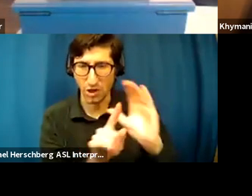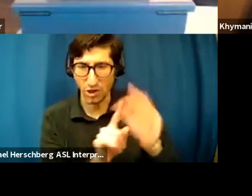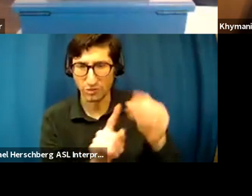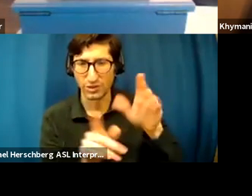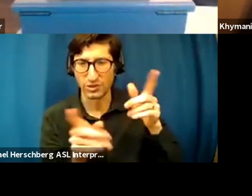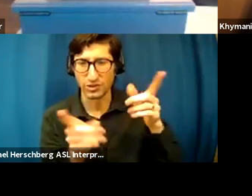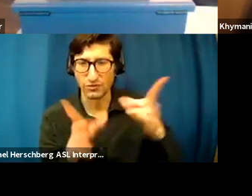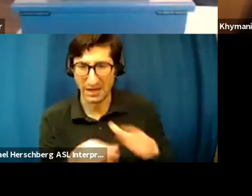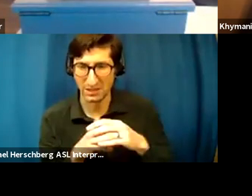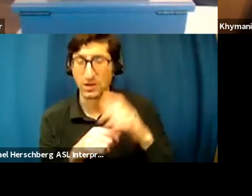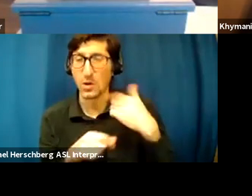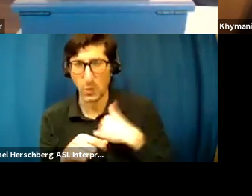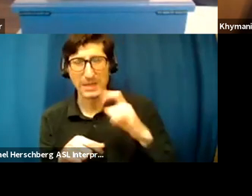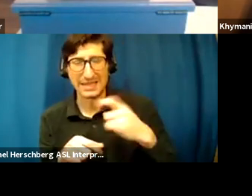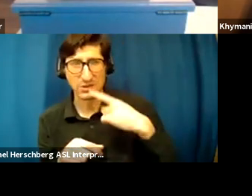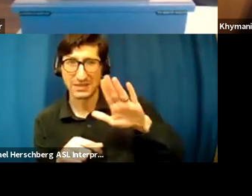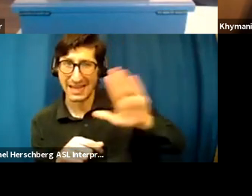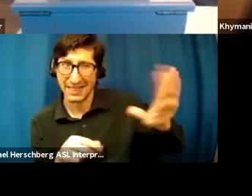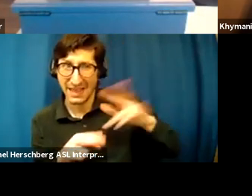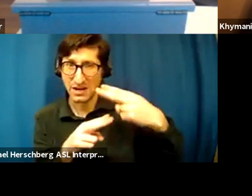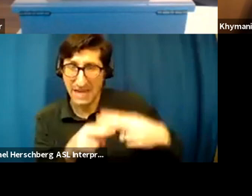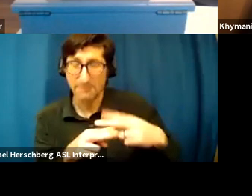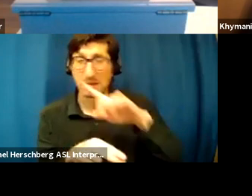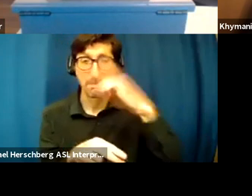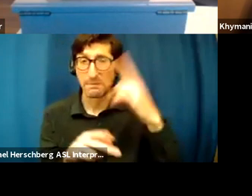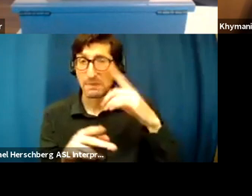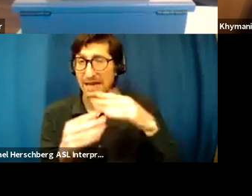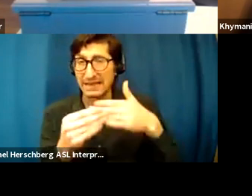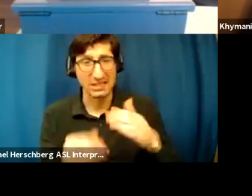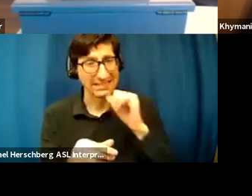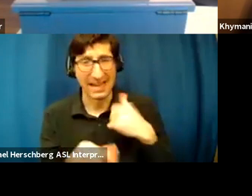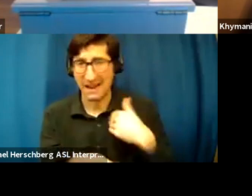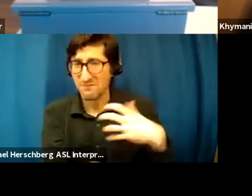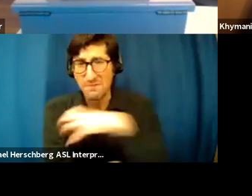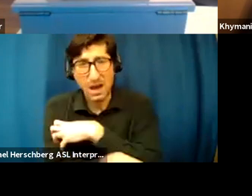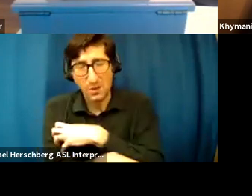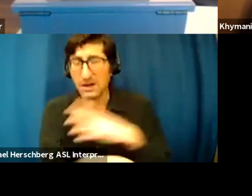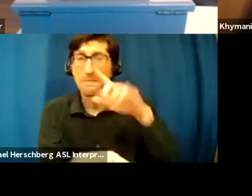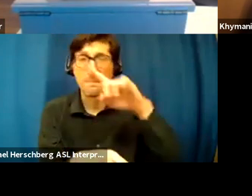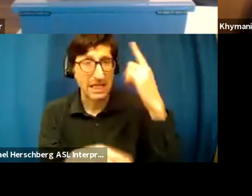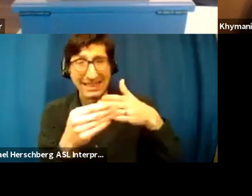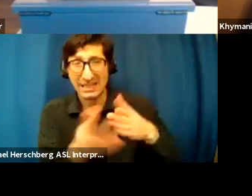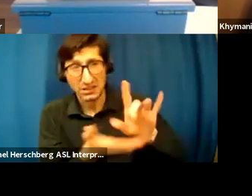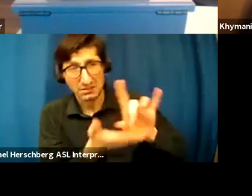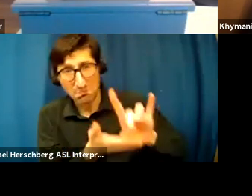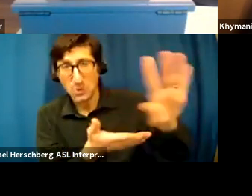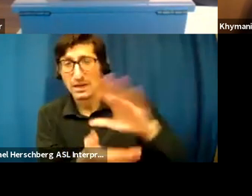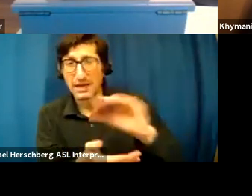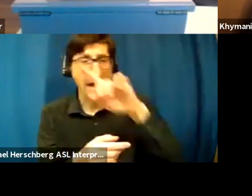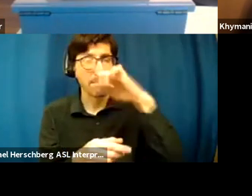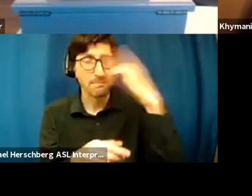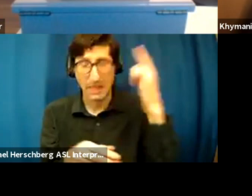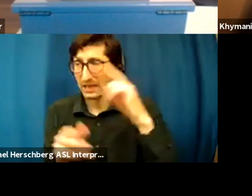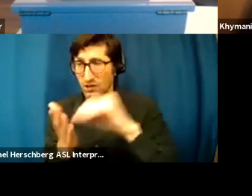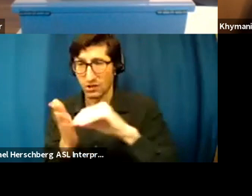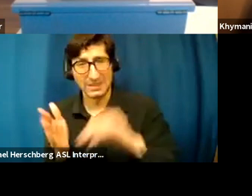need to say their names. Black leaders are not empowered. Black educators are pushed out, and Black history is not taught due to the culture of